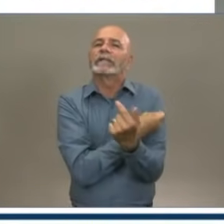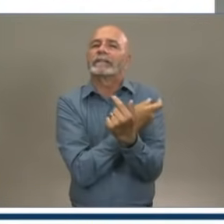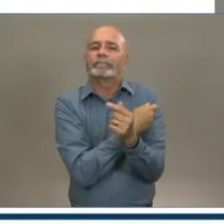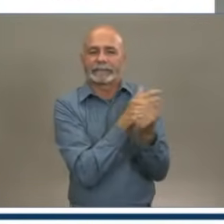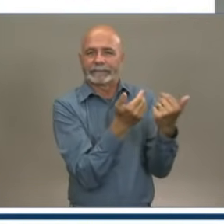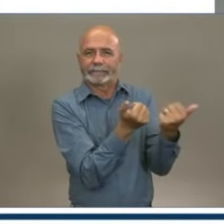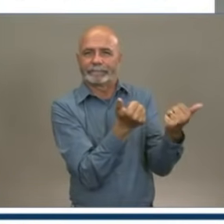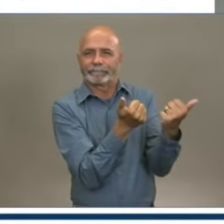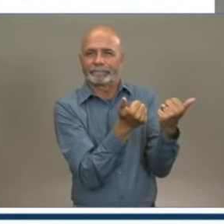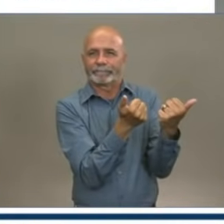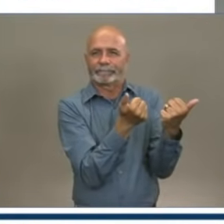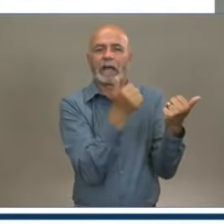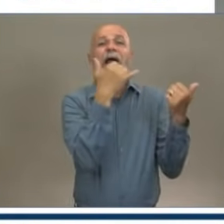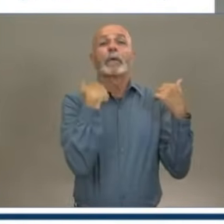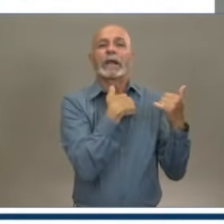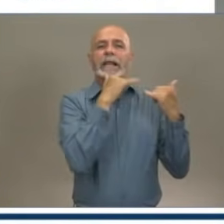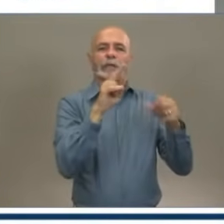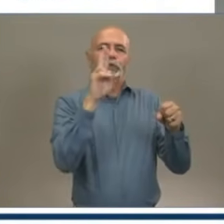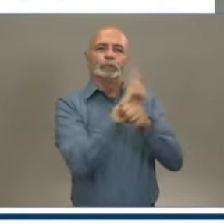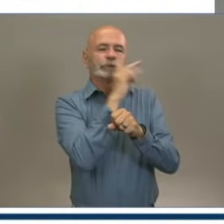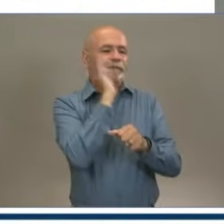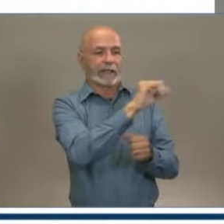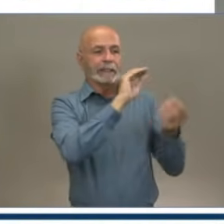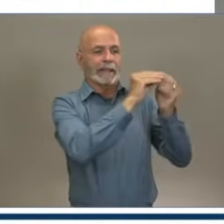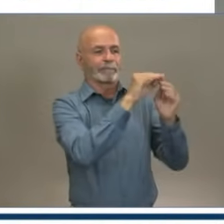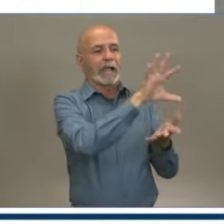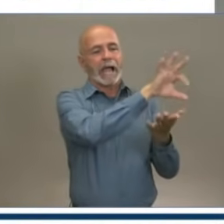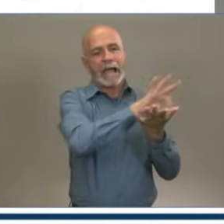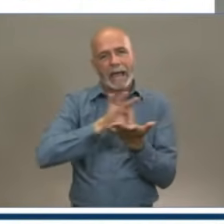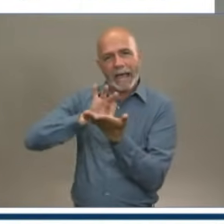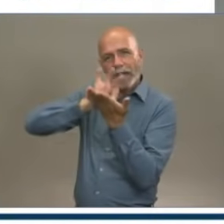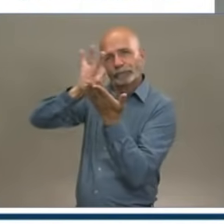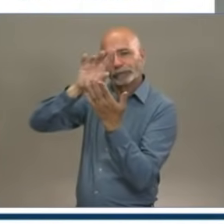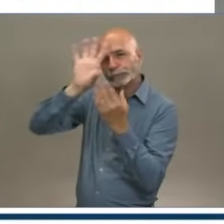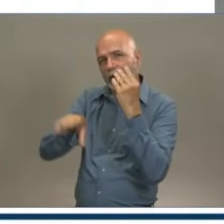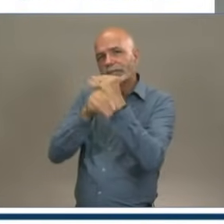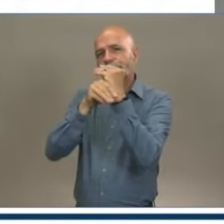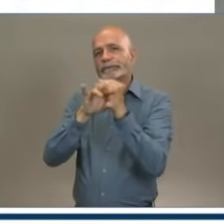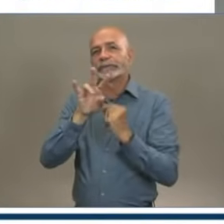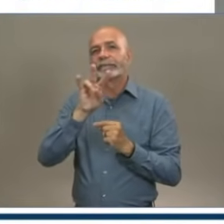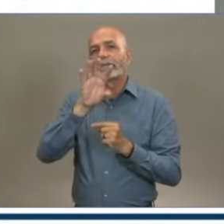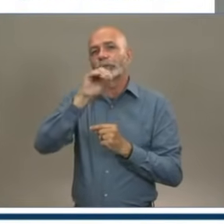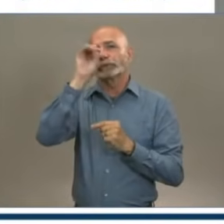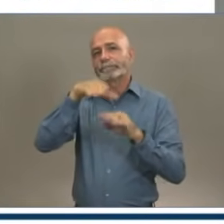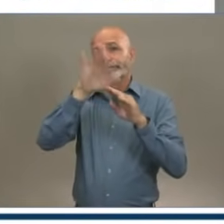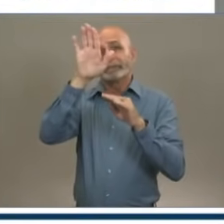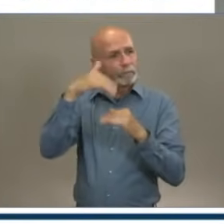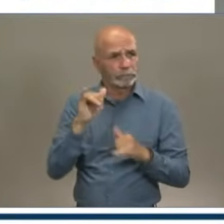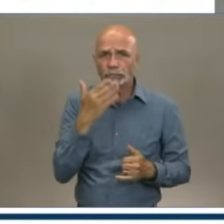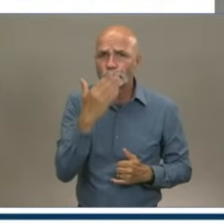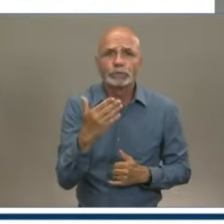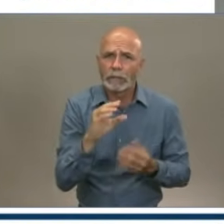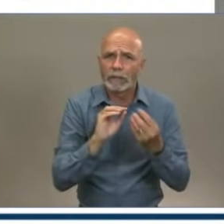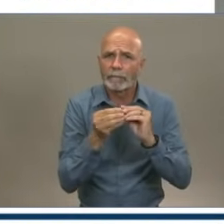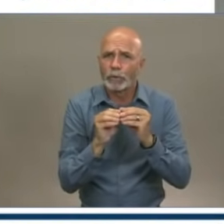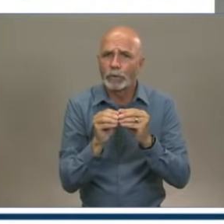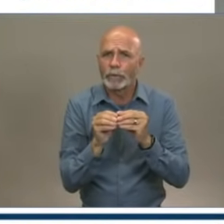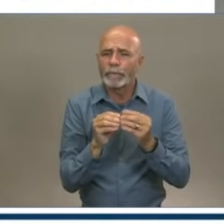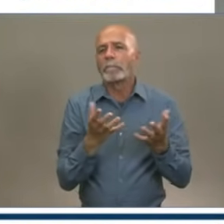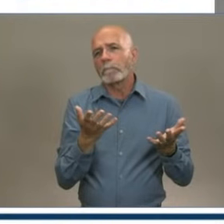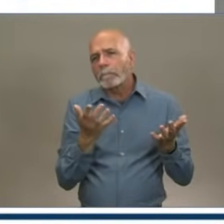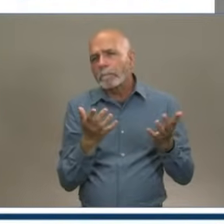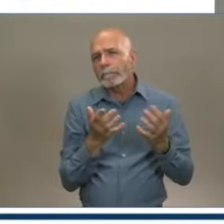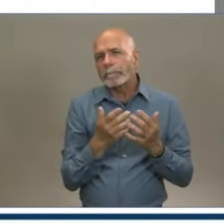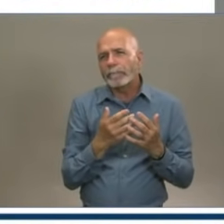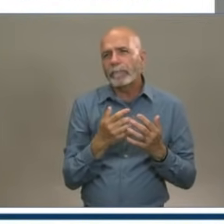can incorporate their data, and that's good news because they're part of our population. They need to be accommodated when we look at our